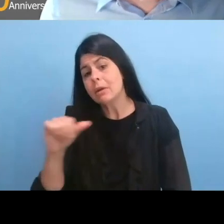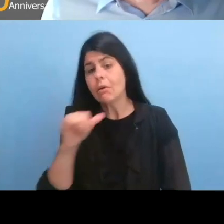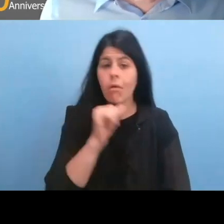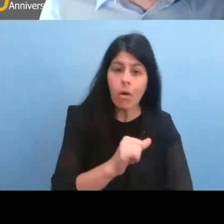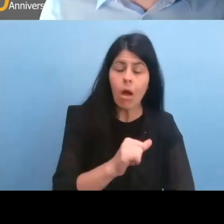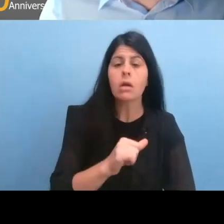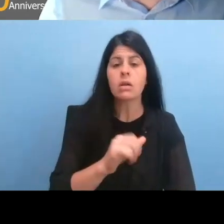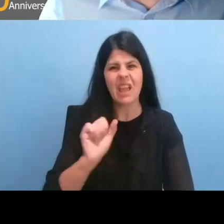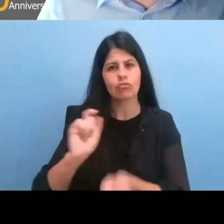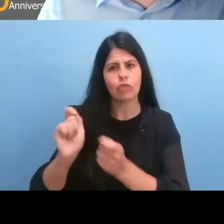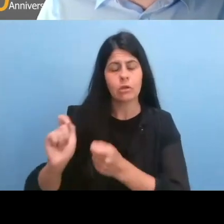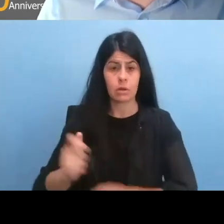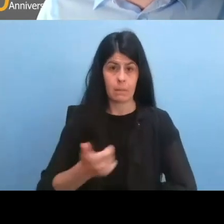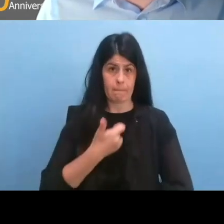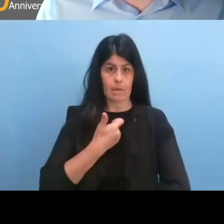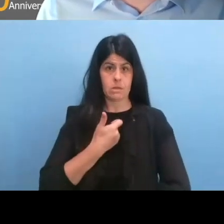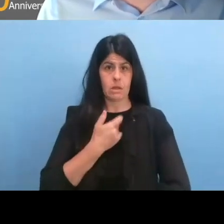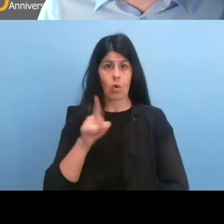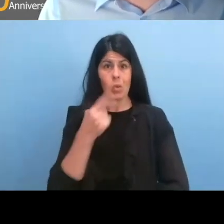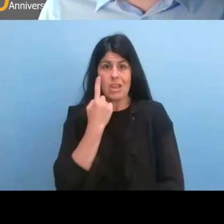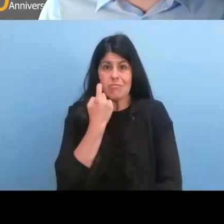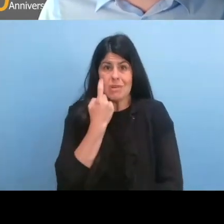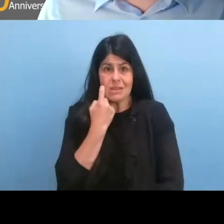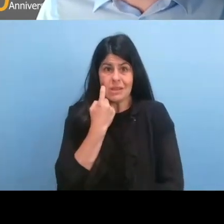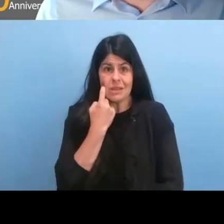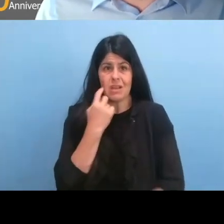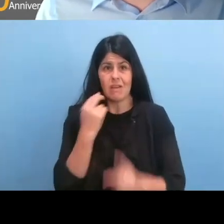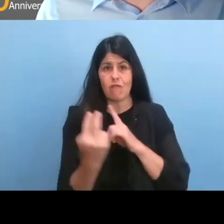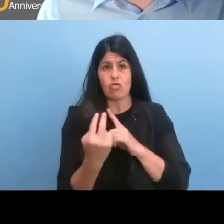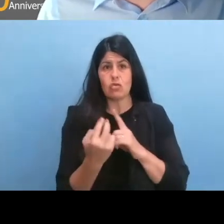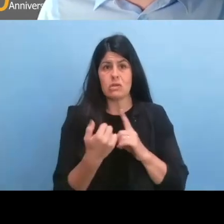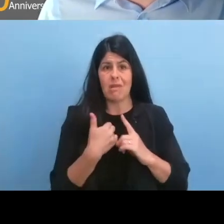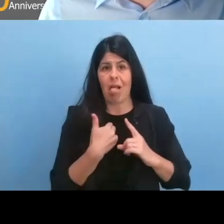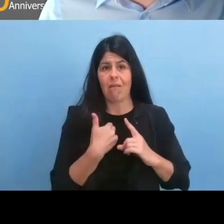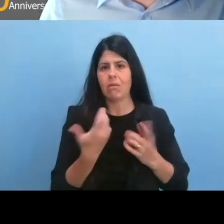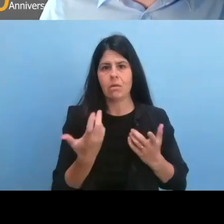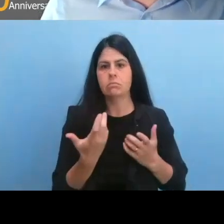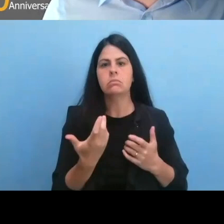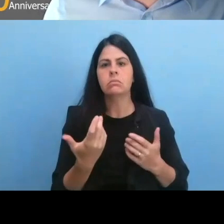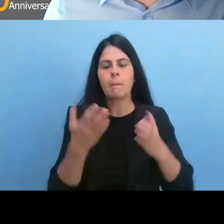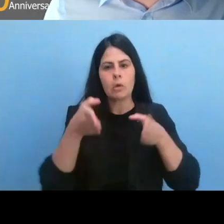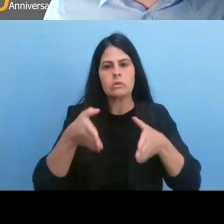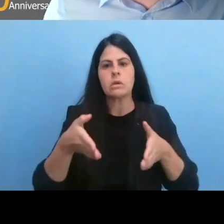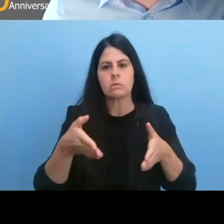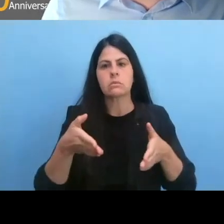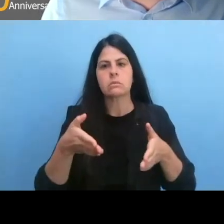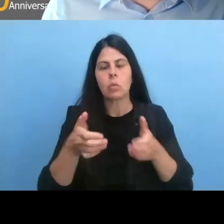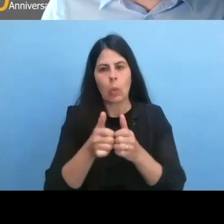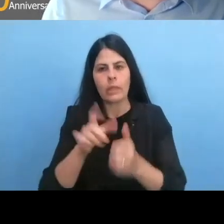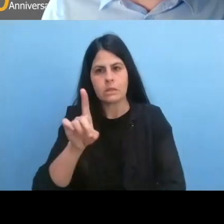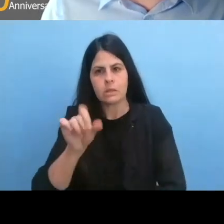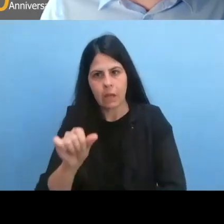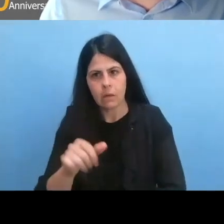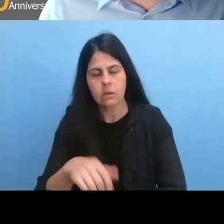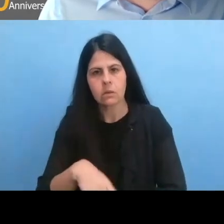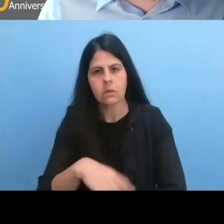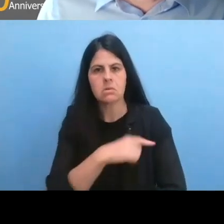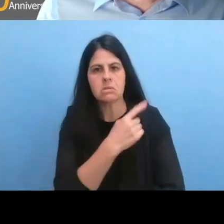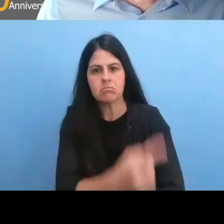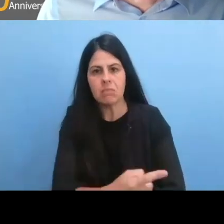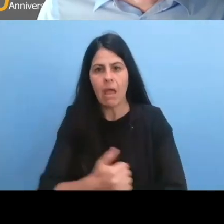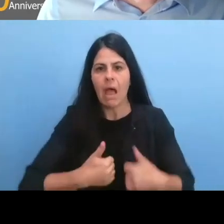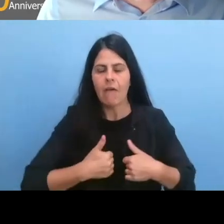myself only recently started to view myself as a person with a disability because I have lived my entire life with a congenital heart